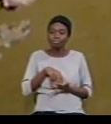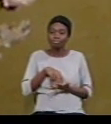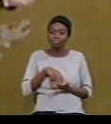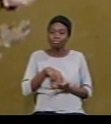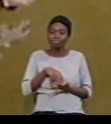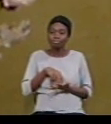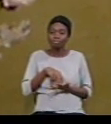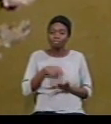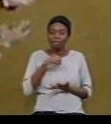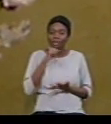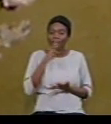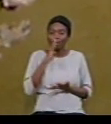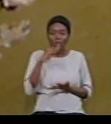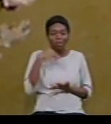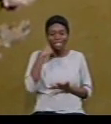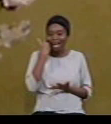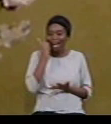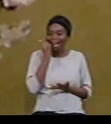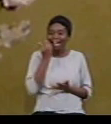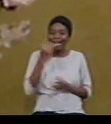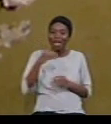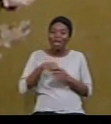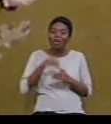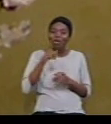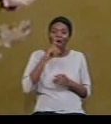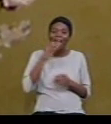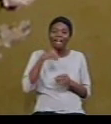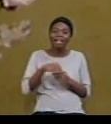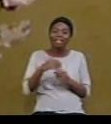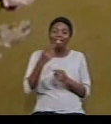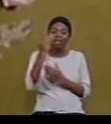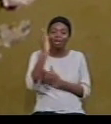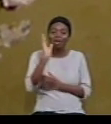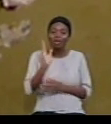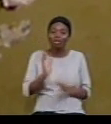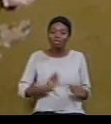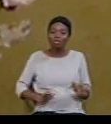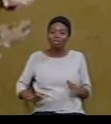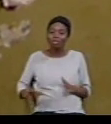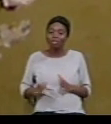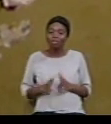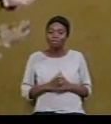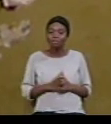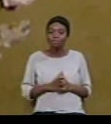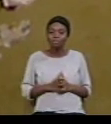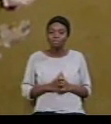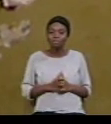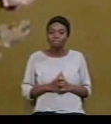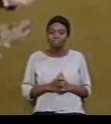Don't be shy. You are in the midst of the children of God. You are welcome in Jesus' name.